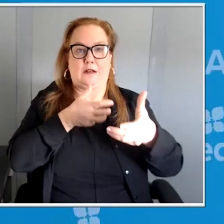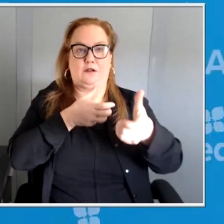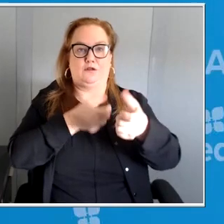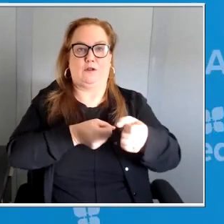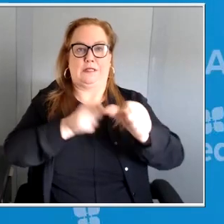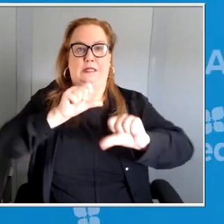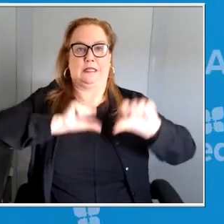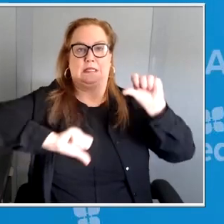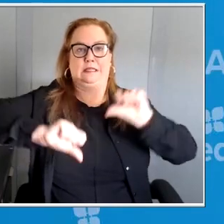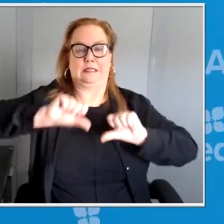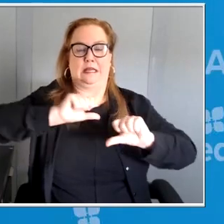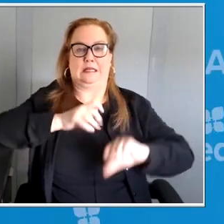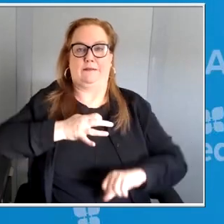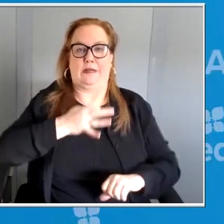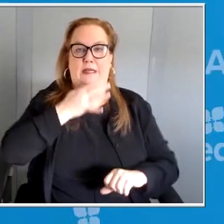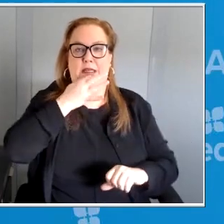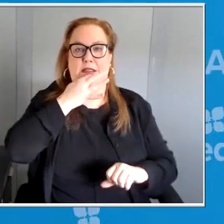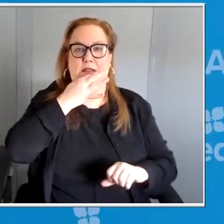scientific experts.